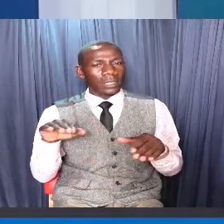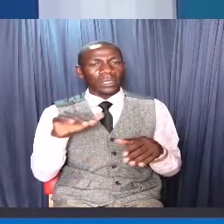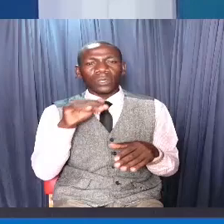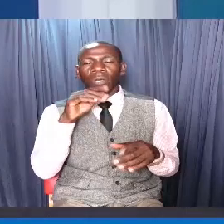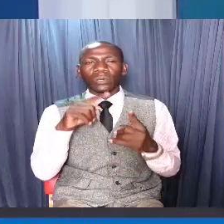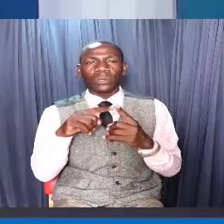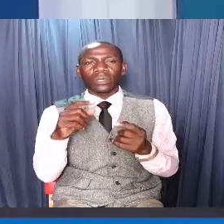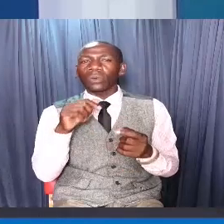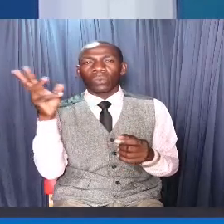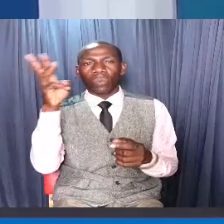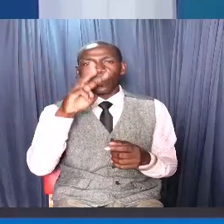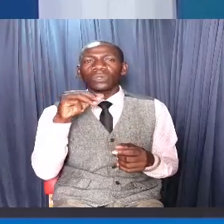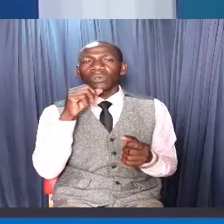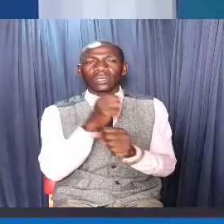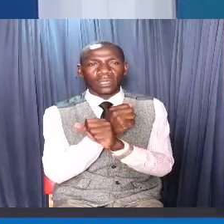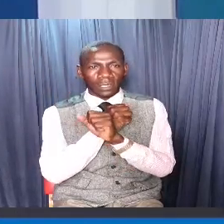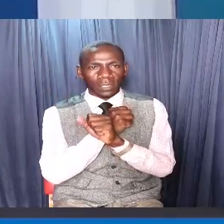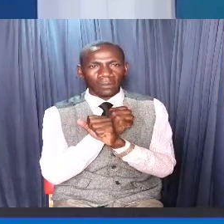Hakuokoka. He was not saved.